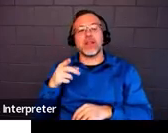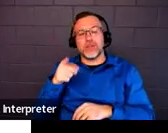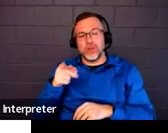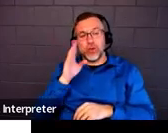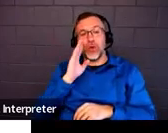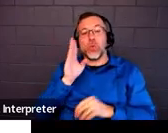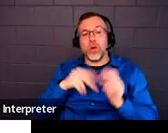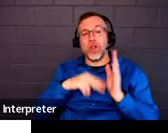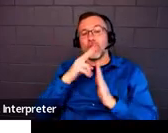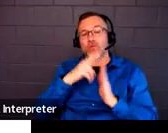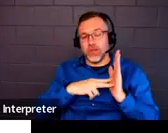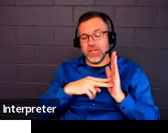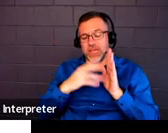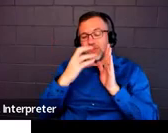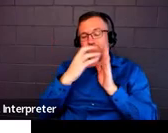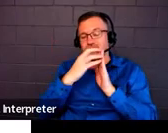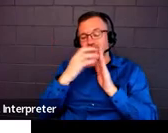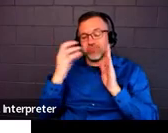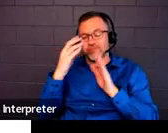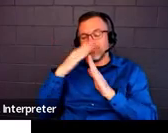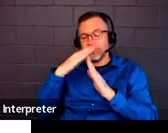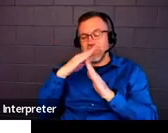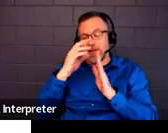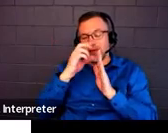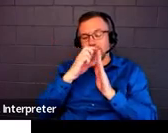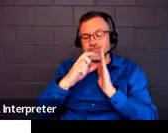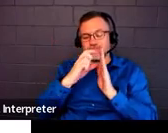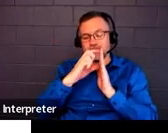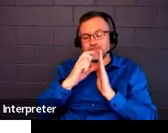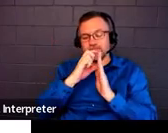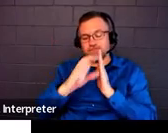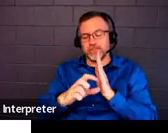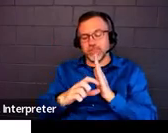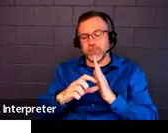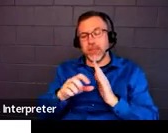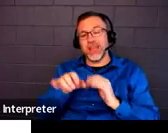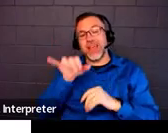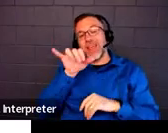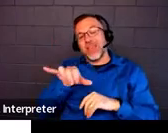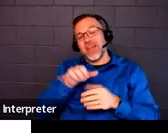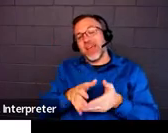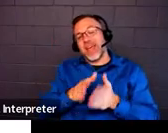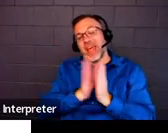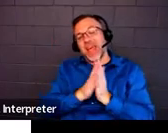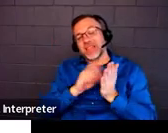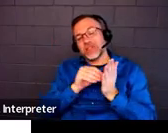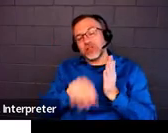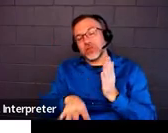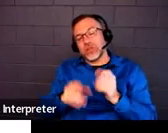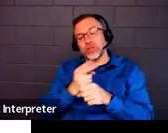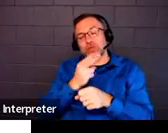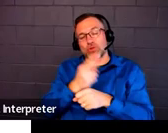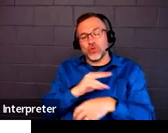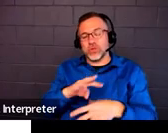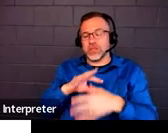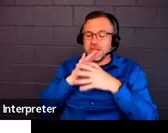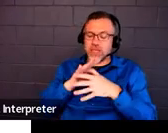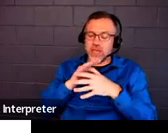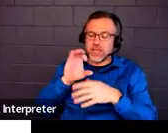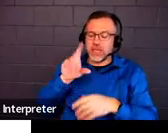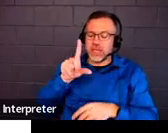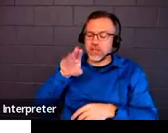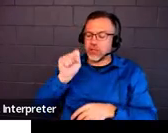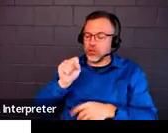to the student. And this particular one is asking the student to use some context clues from this